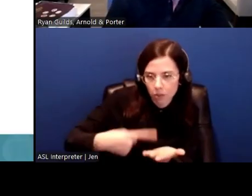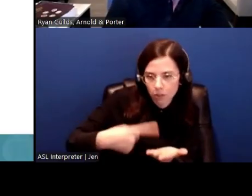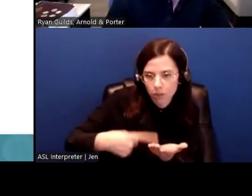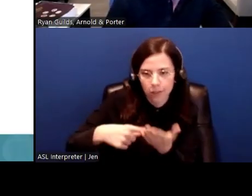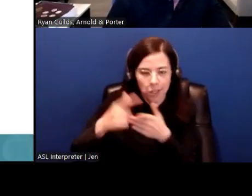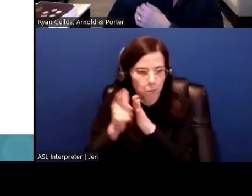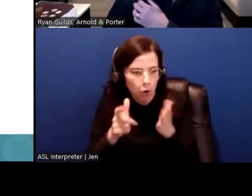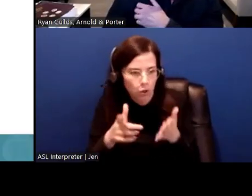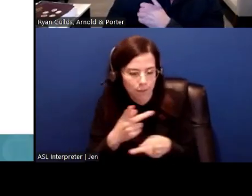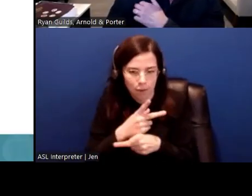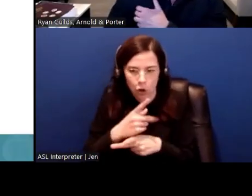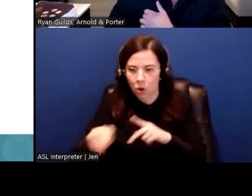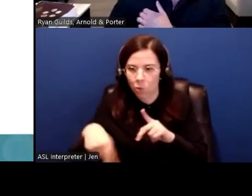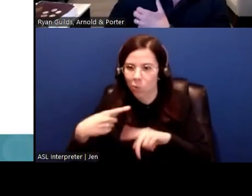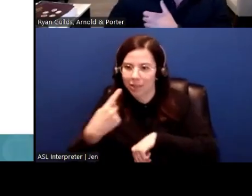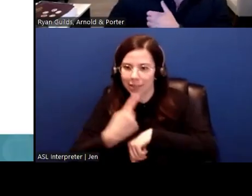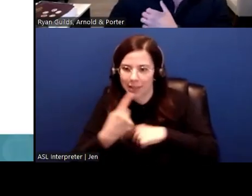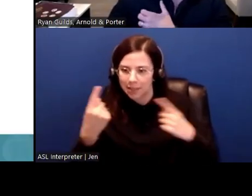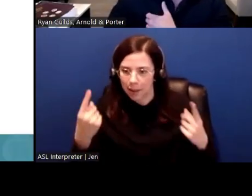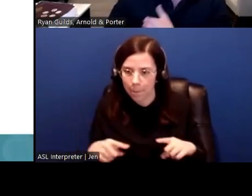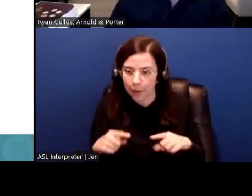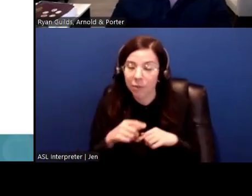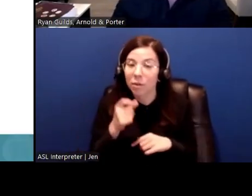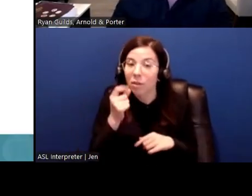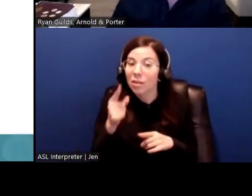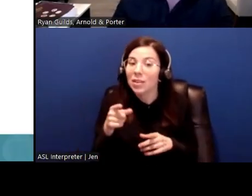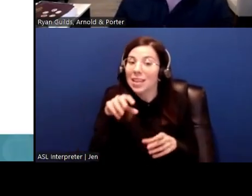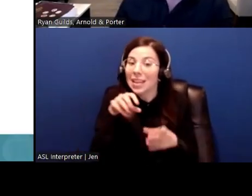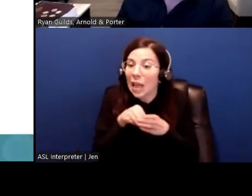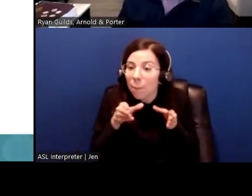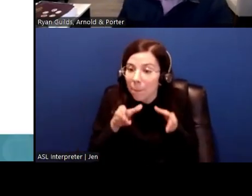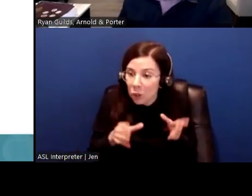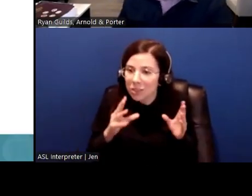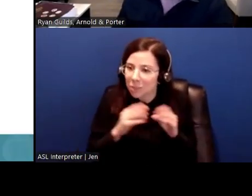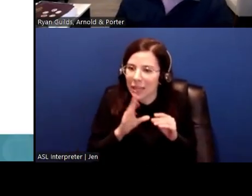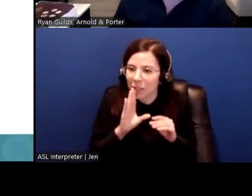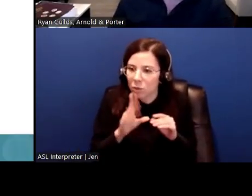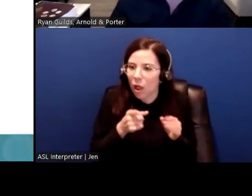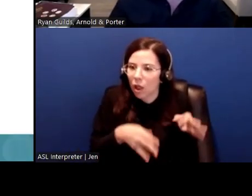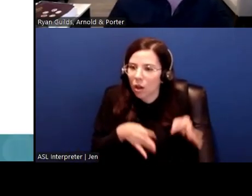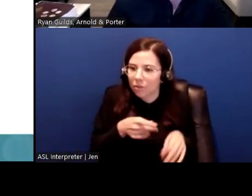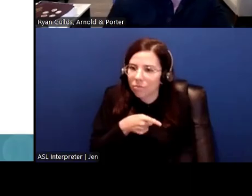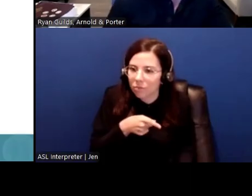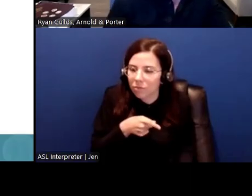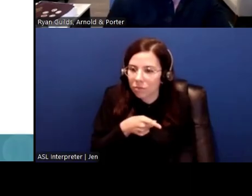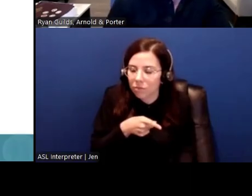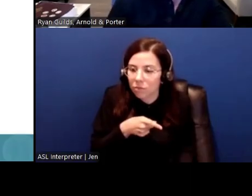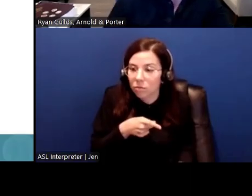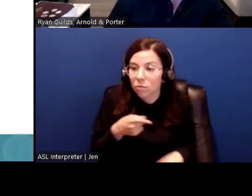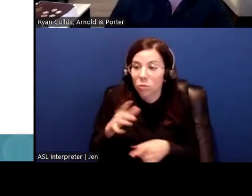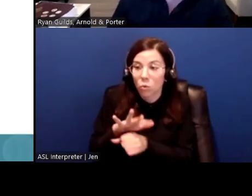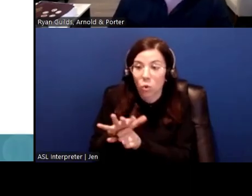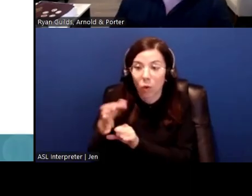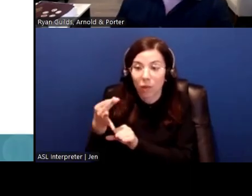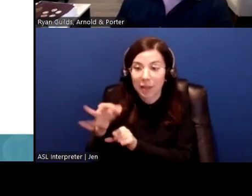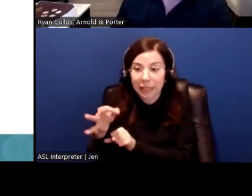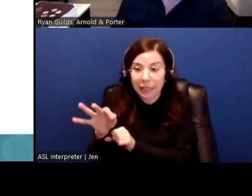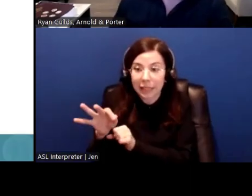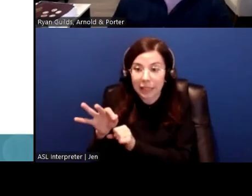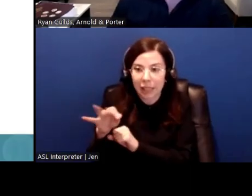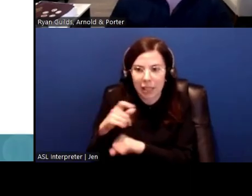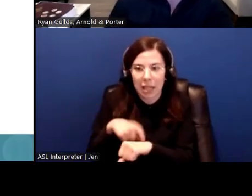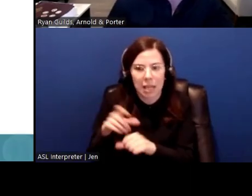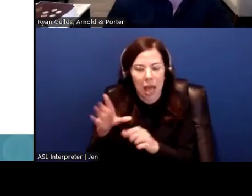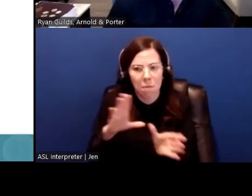when those dates are. Those are in-person hearings largely. During COVID, the courts were more willing